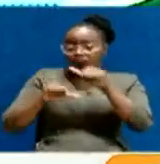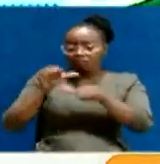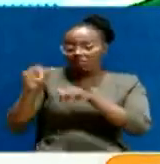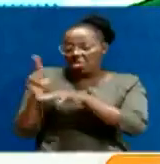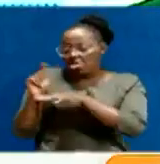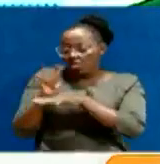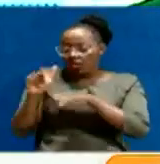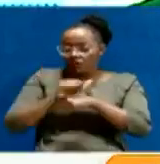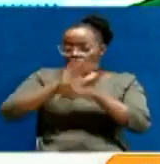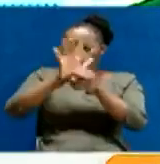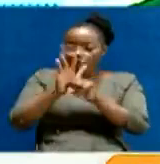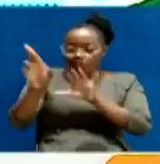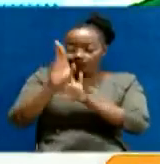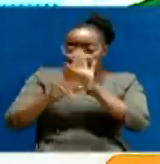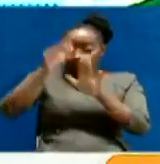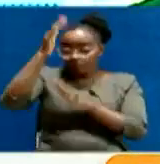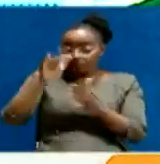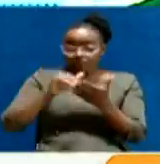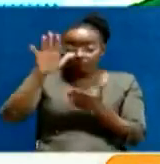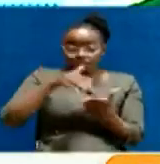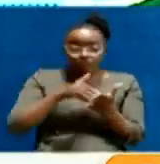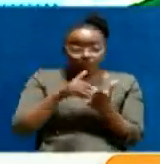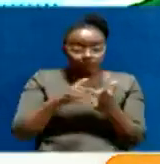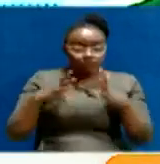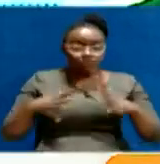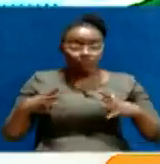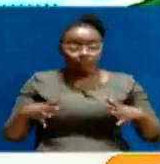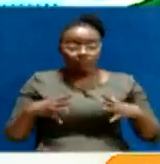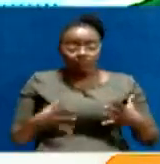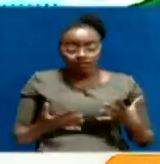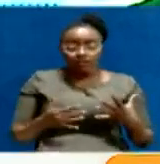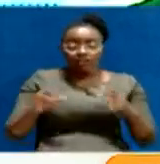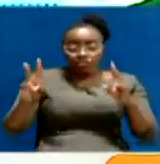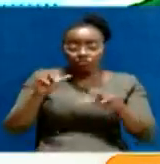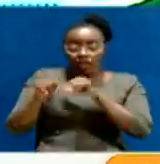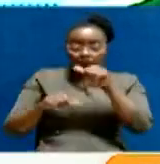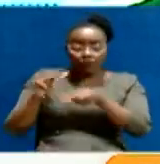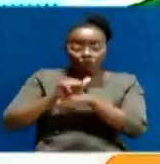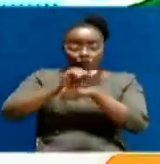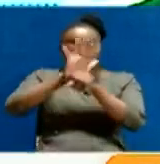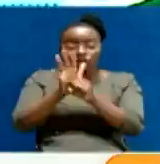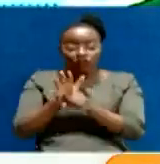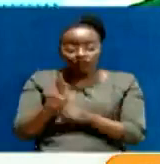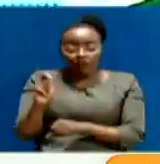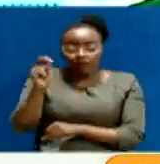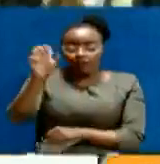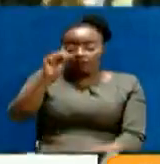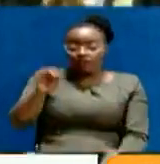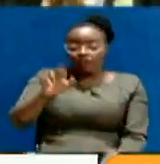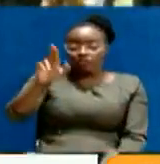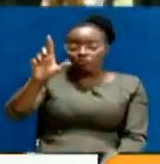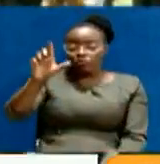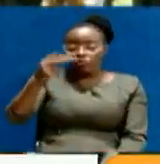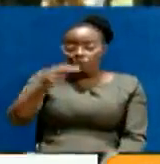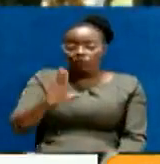safety protocols, as they are the most vulnerable segment of the population when it comes to the pandemic. President Suluhu's